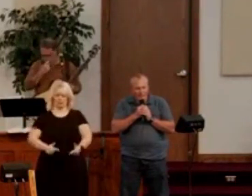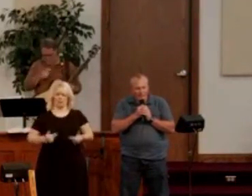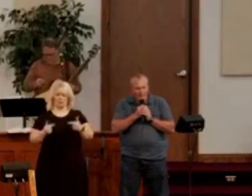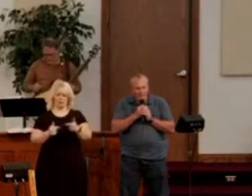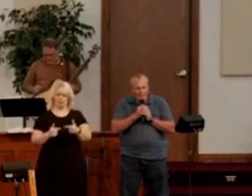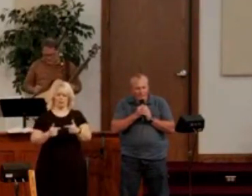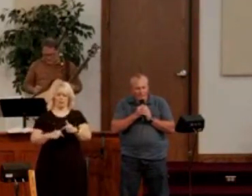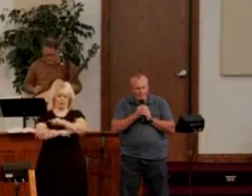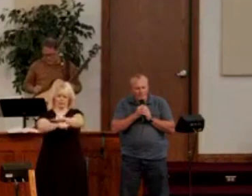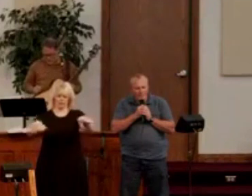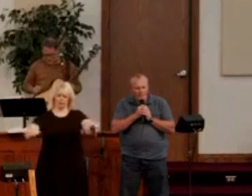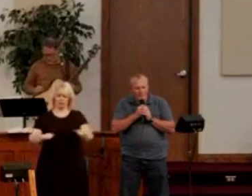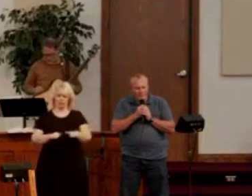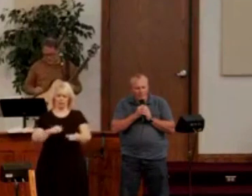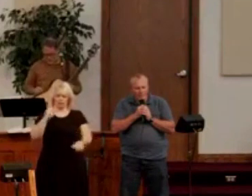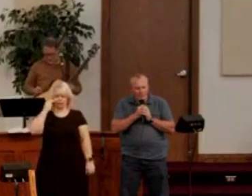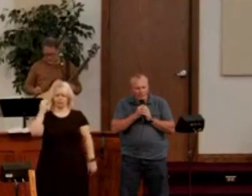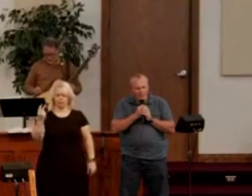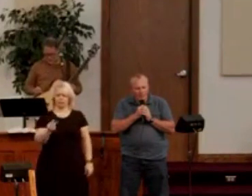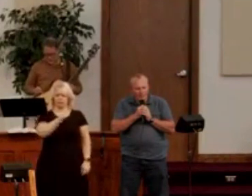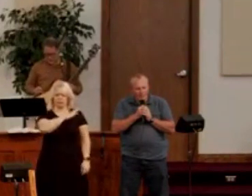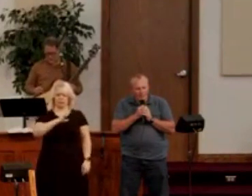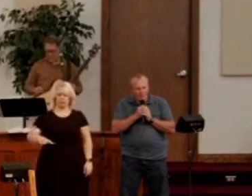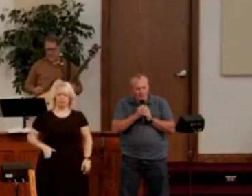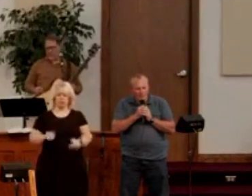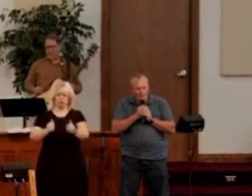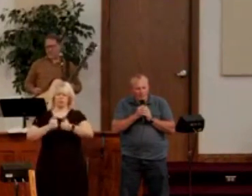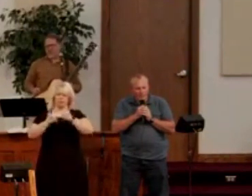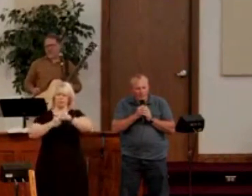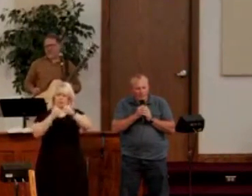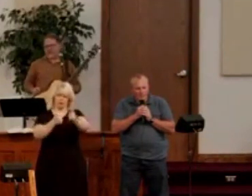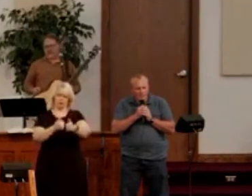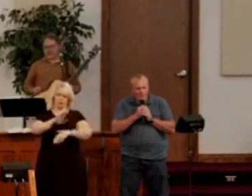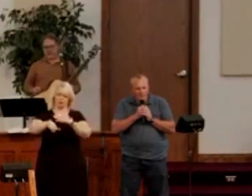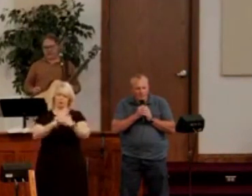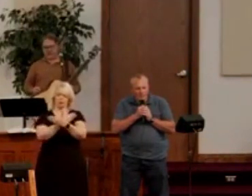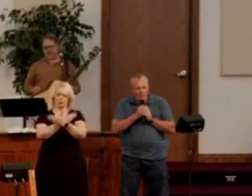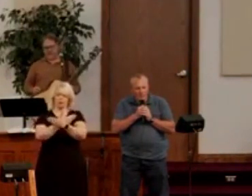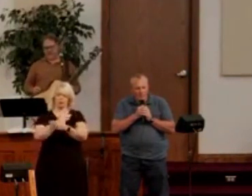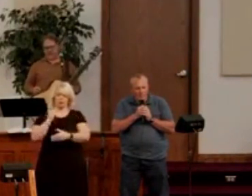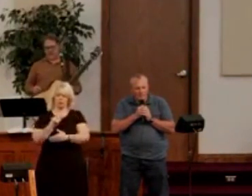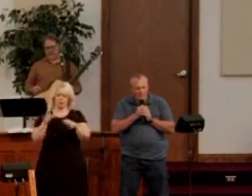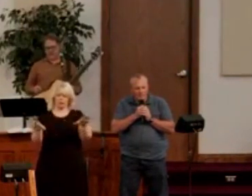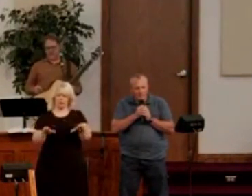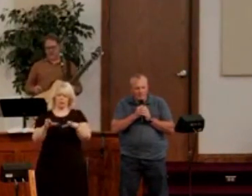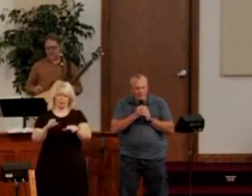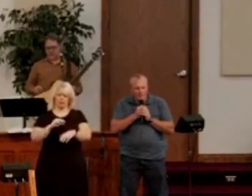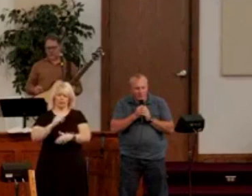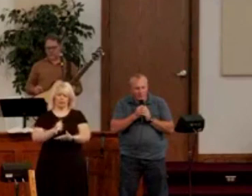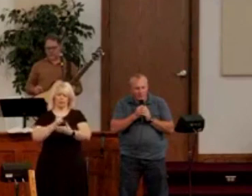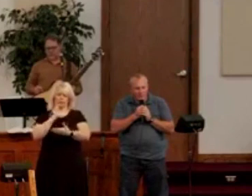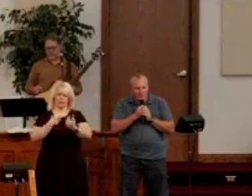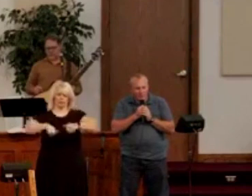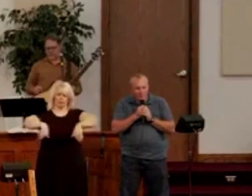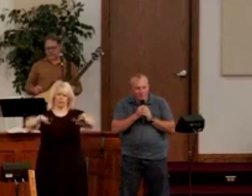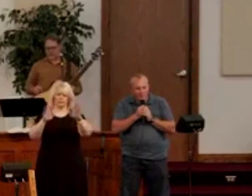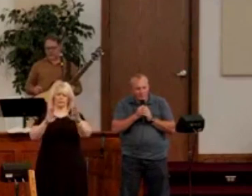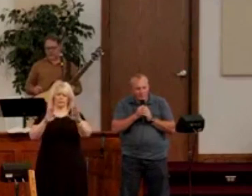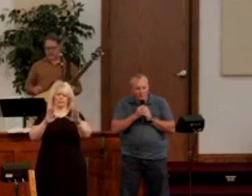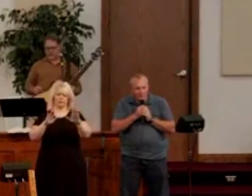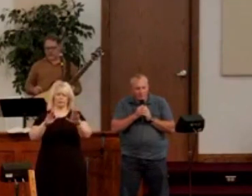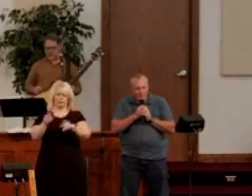community. Let them see that we are Christ followers, Lord, in all that we do. Lord, help us submit to those in authority over